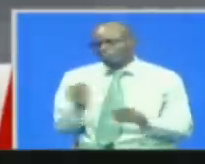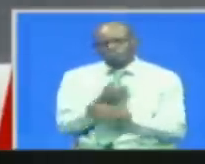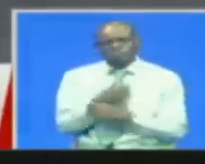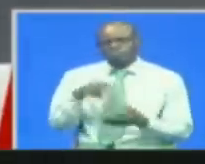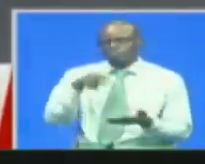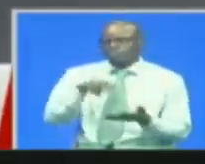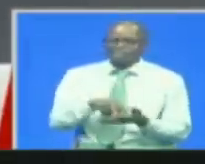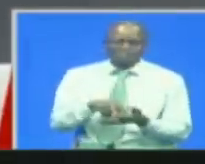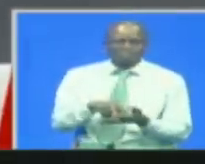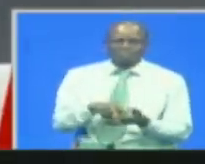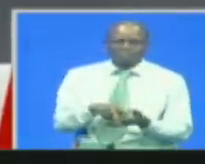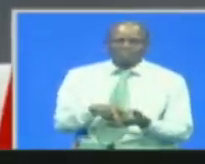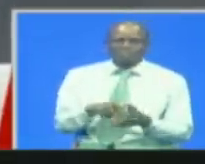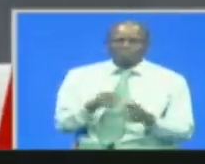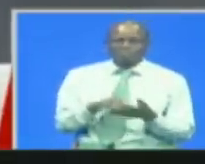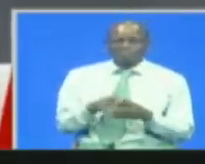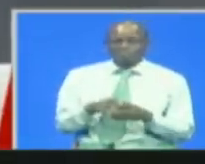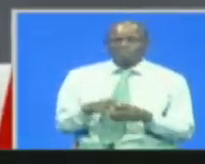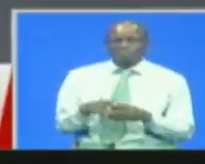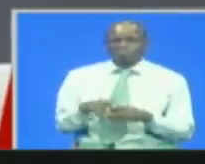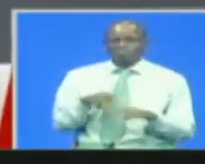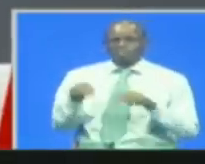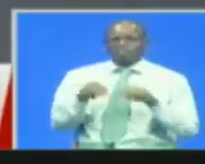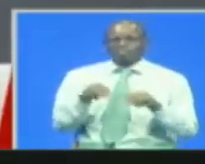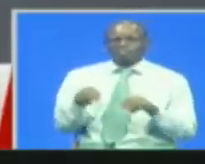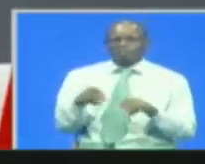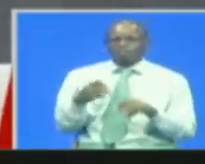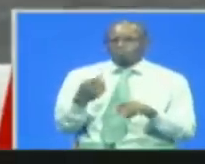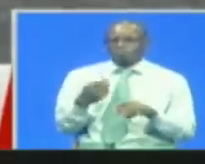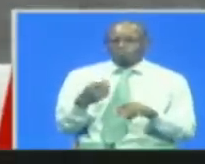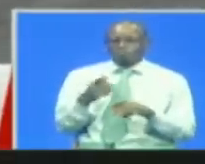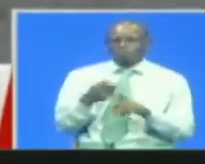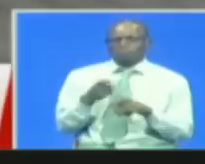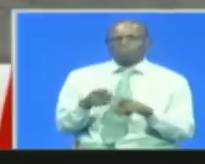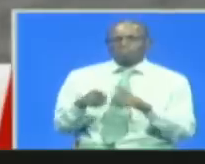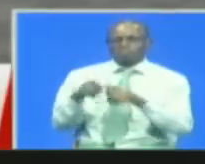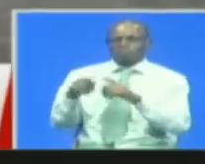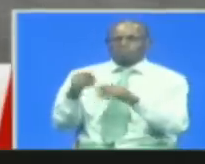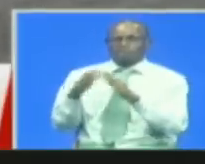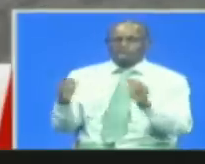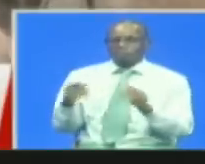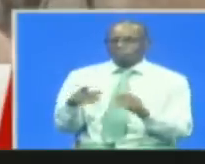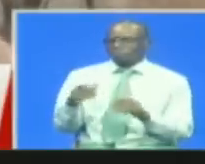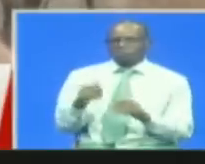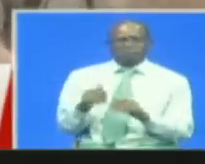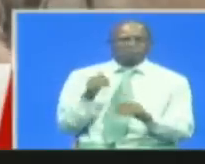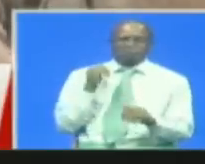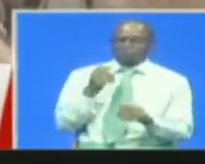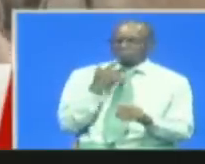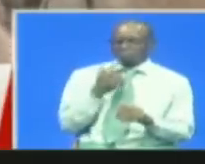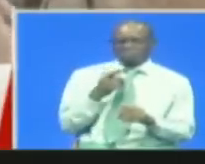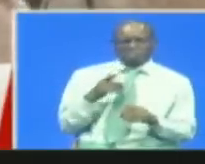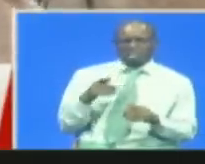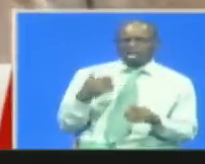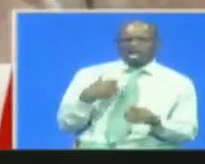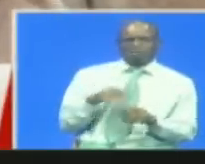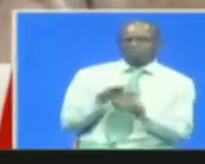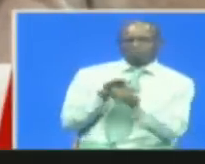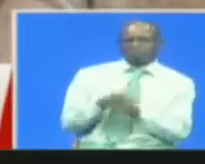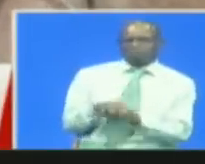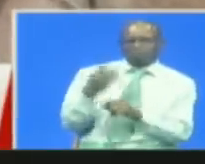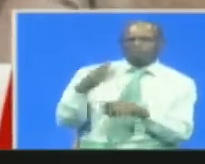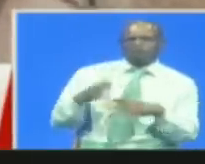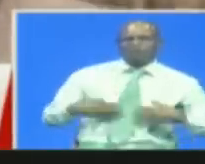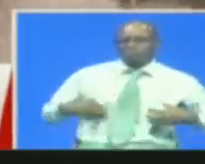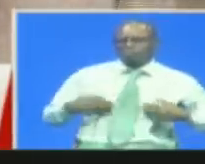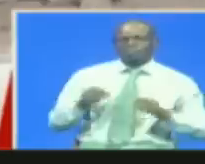manager of a slaughterhouse where the alleged abuse was observed, denied any claims of abuse. The AGL industry produces